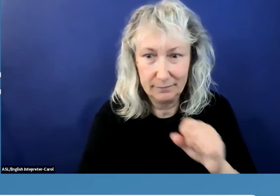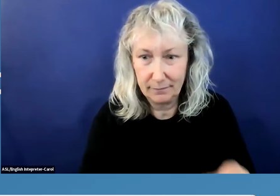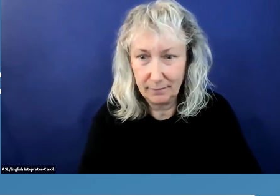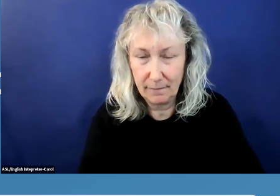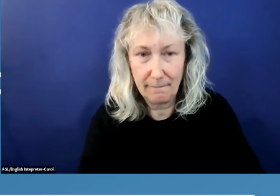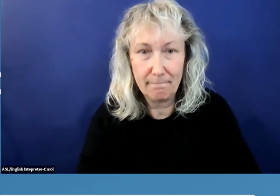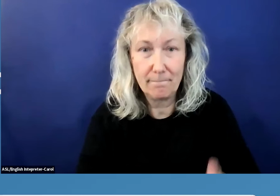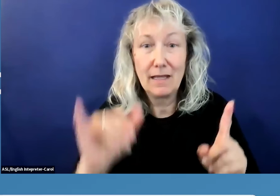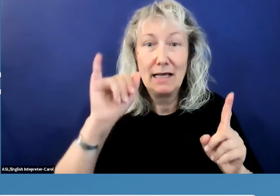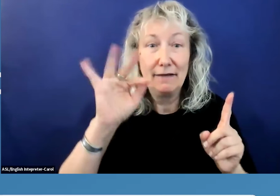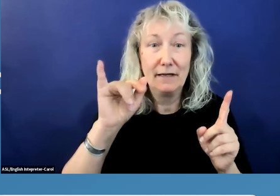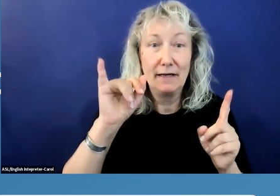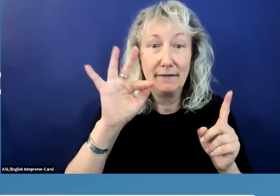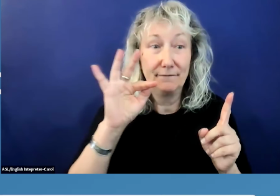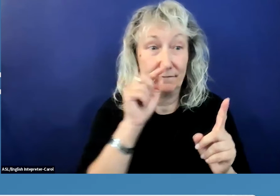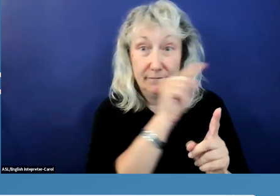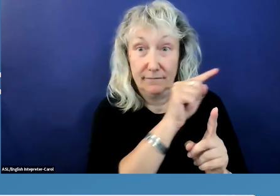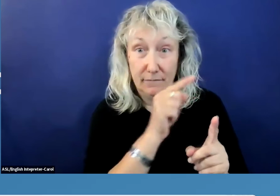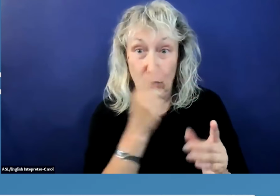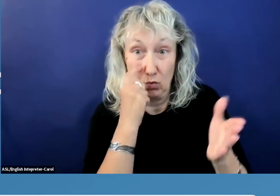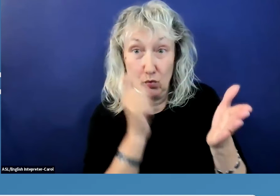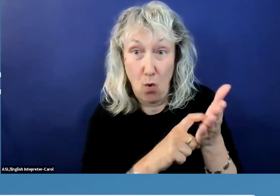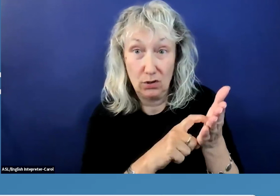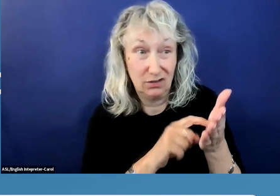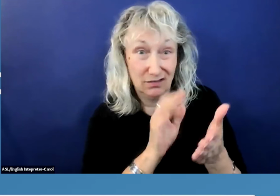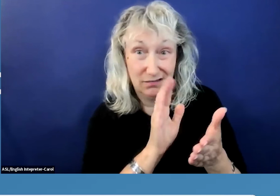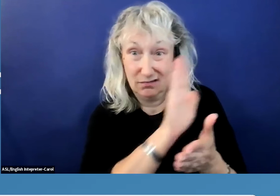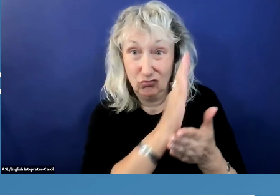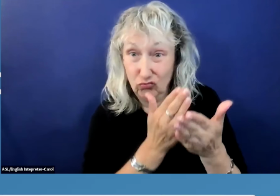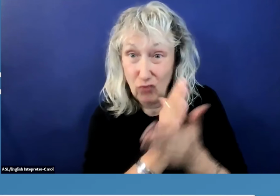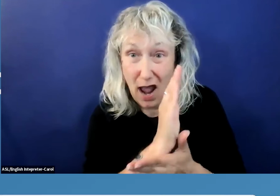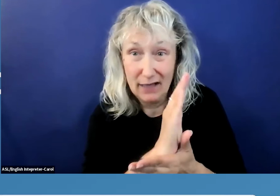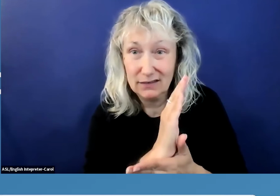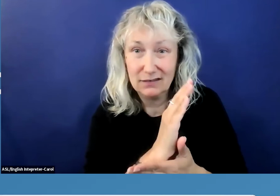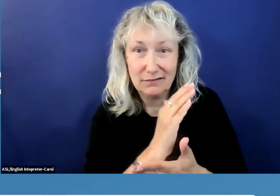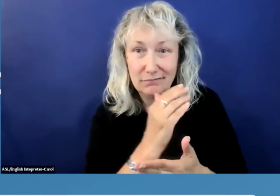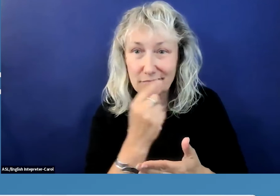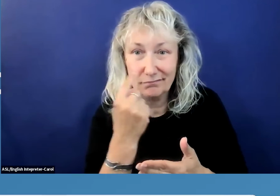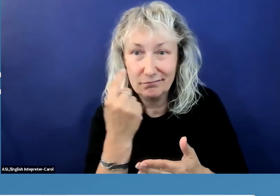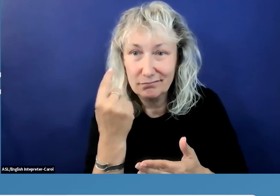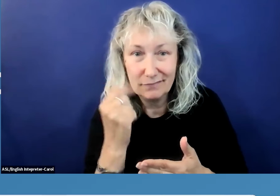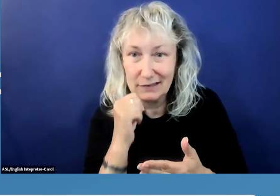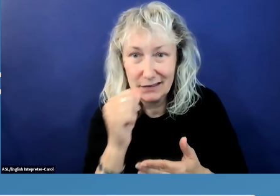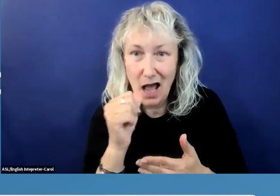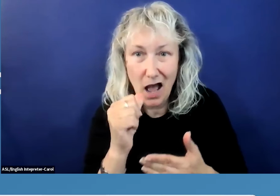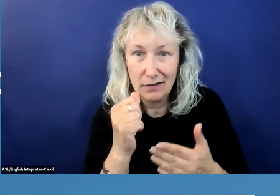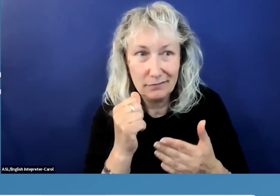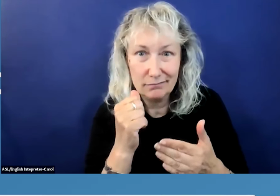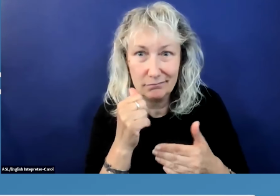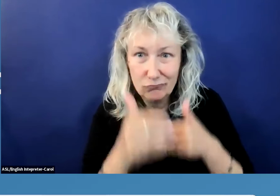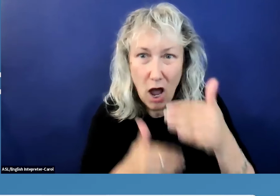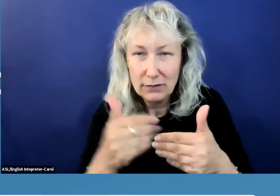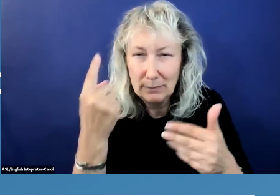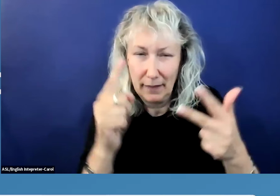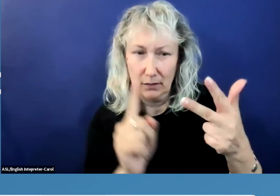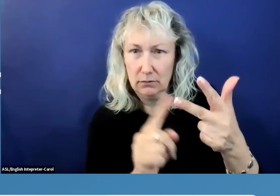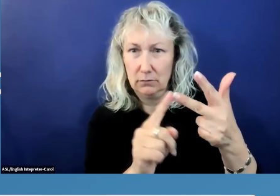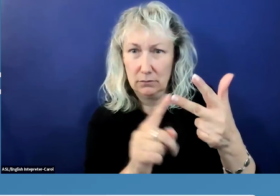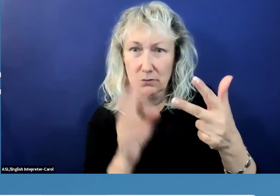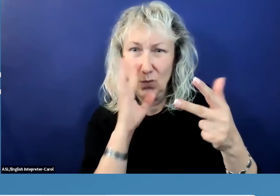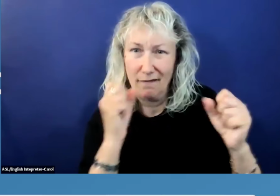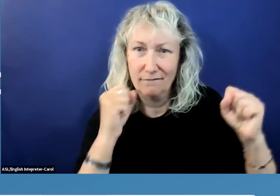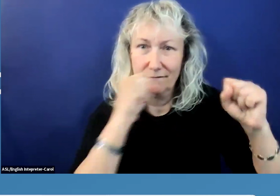that, or that their rights are being violated. However, DFR's advocates are available to address those